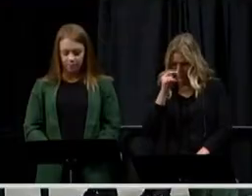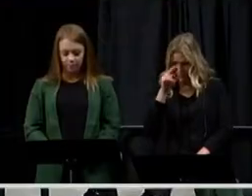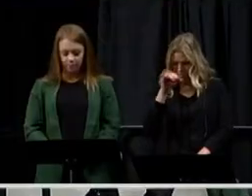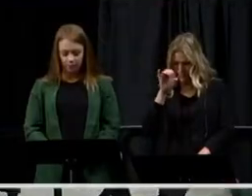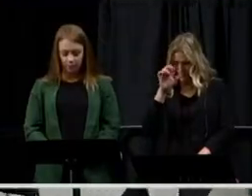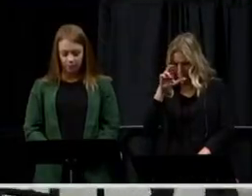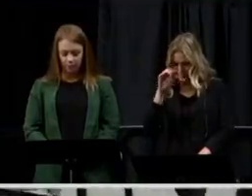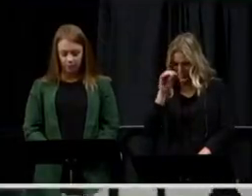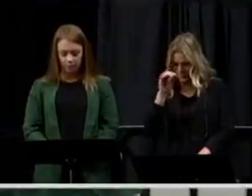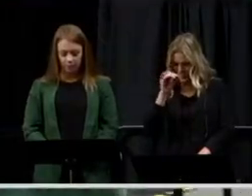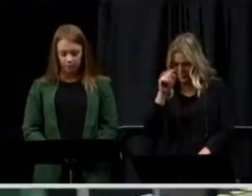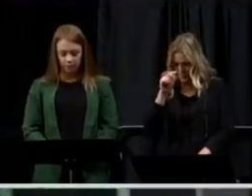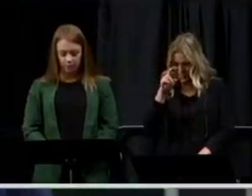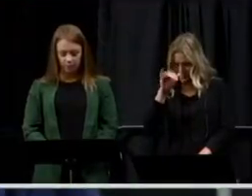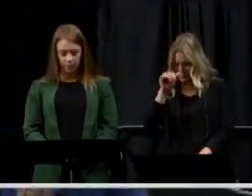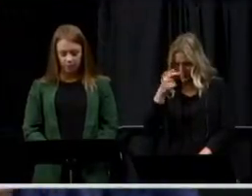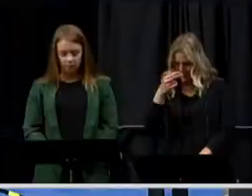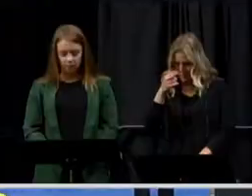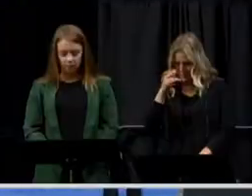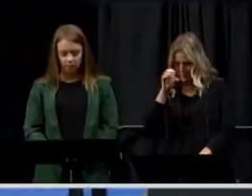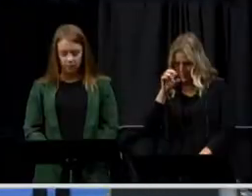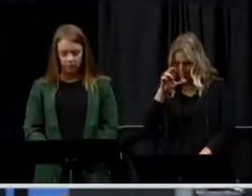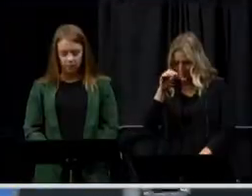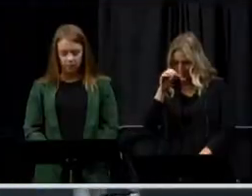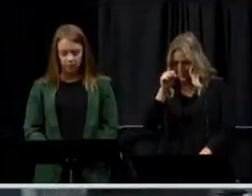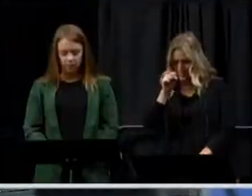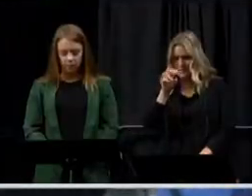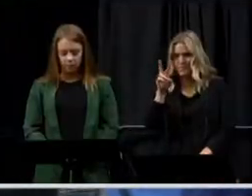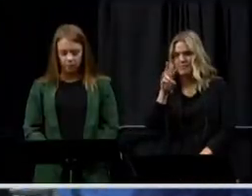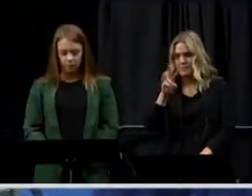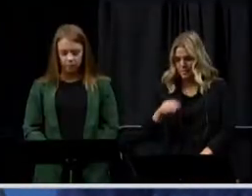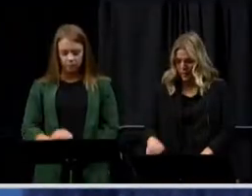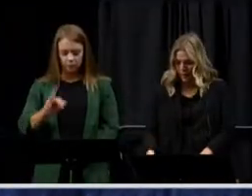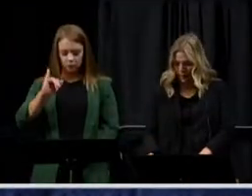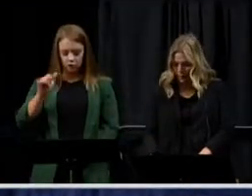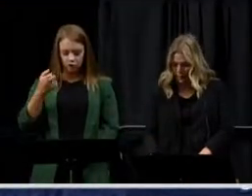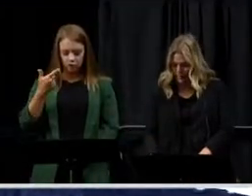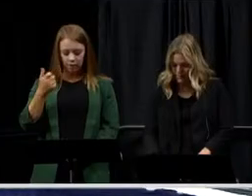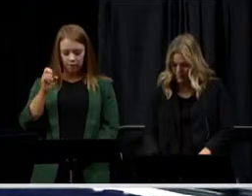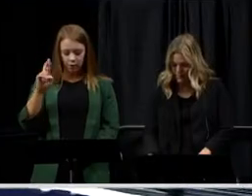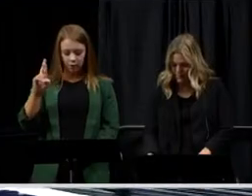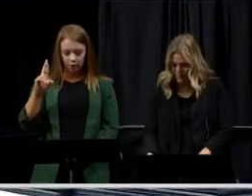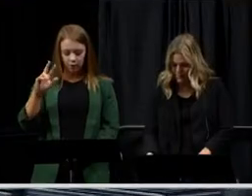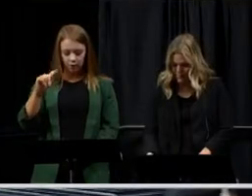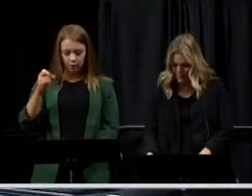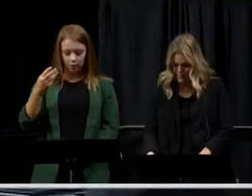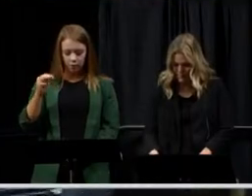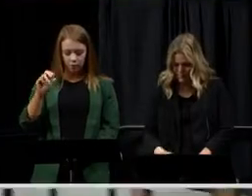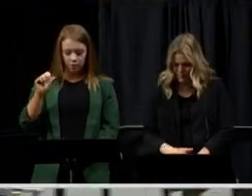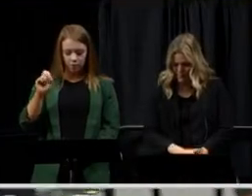Junior Asiel Trigueros Vasquez. Jagger Fox Thompson.